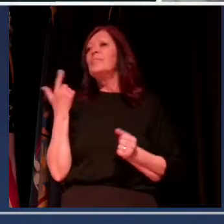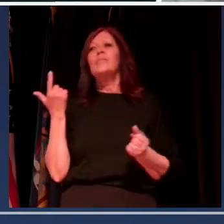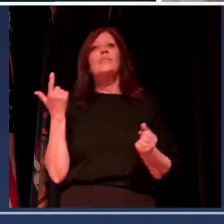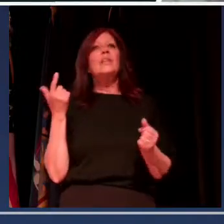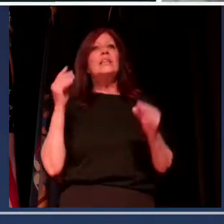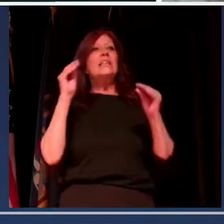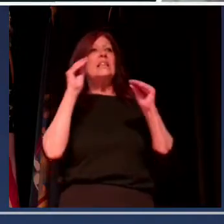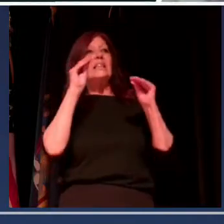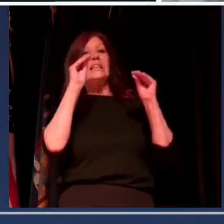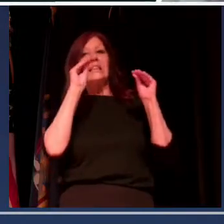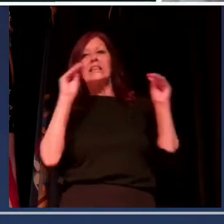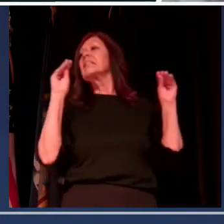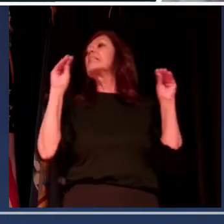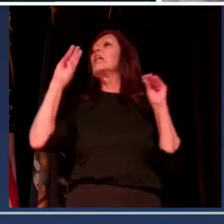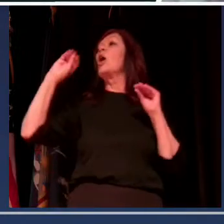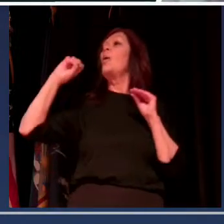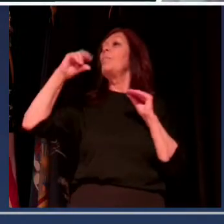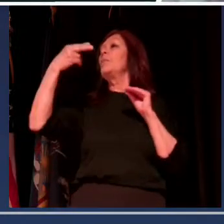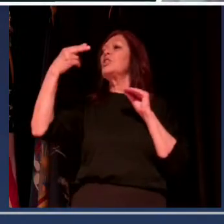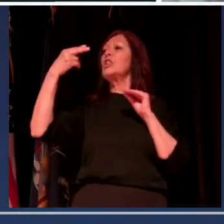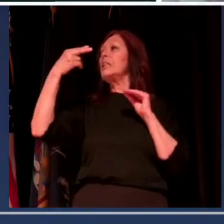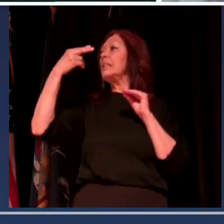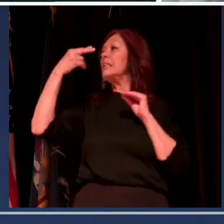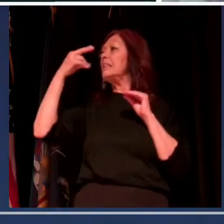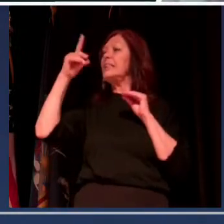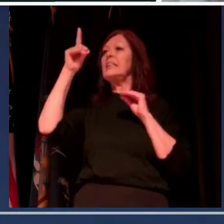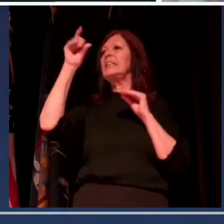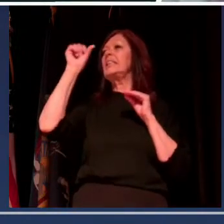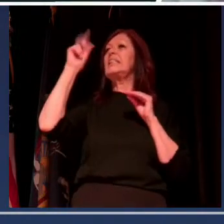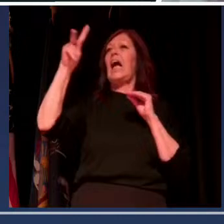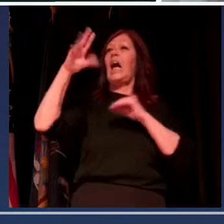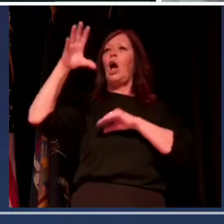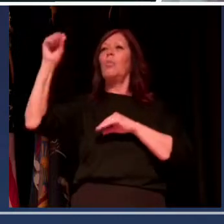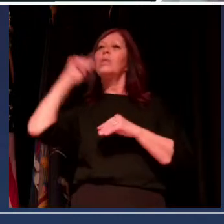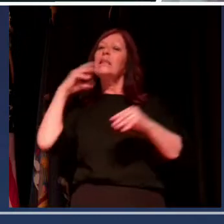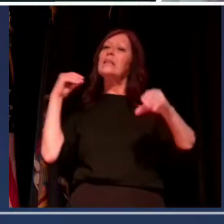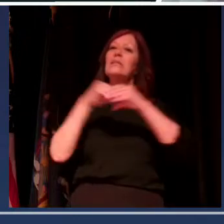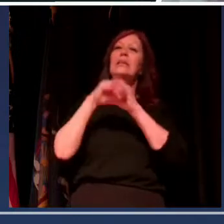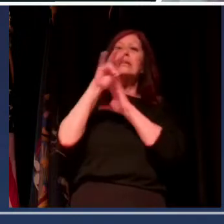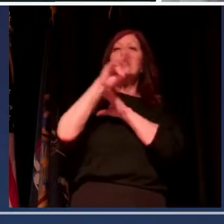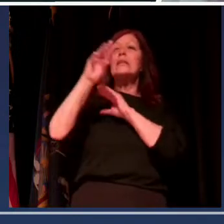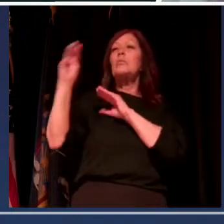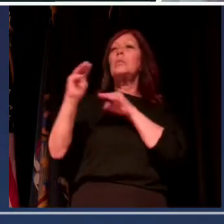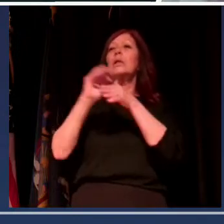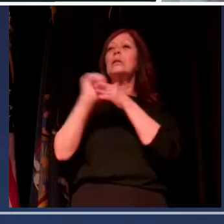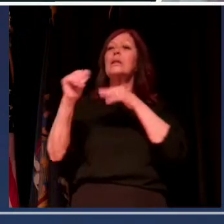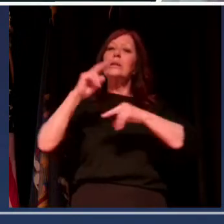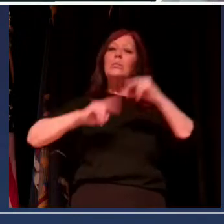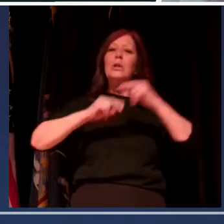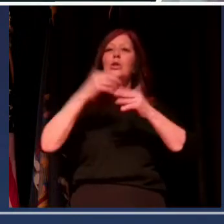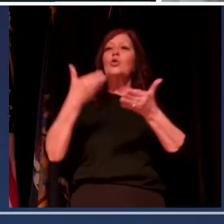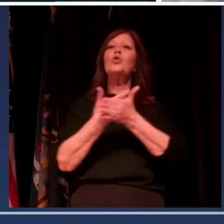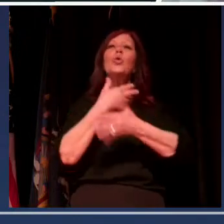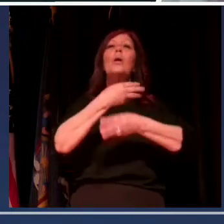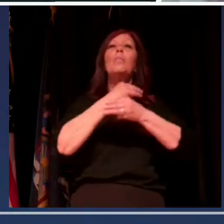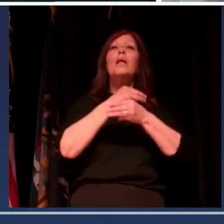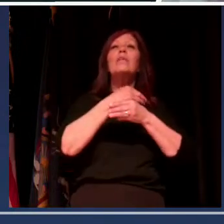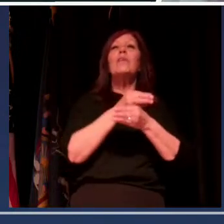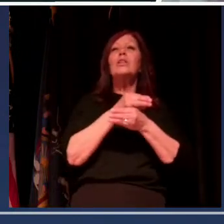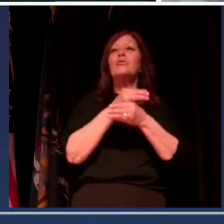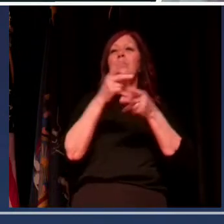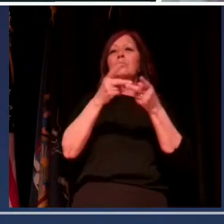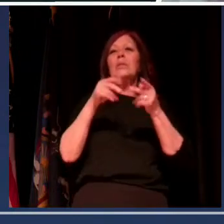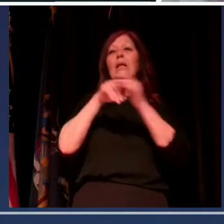Decorators, a Michigan-based composite decking company, is investing $77 million to build a new manufacturing and warehouse facility